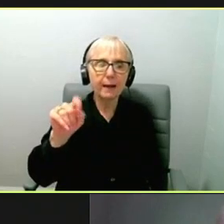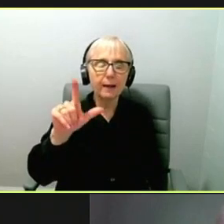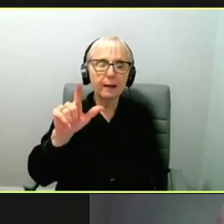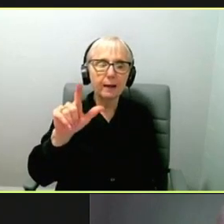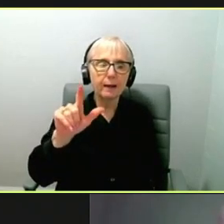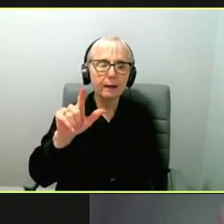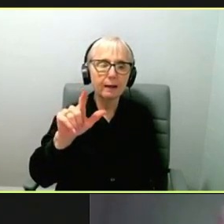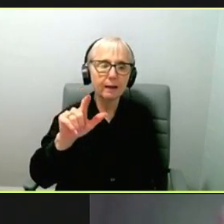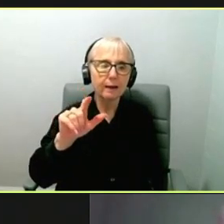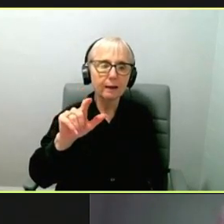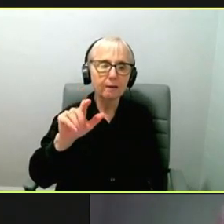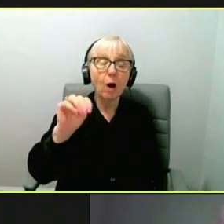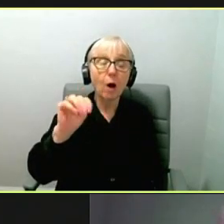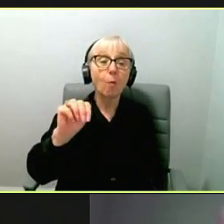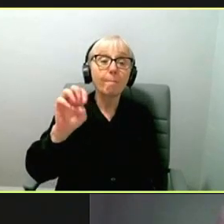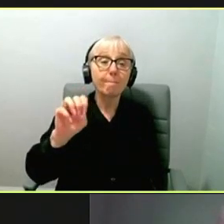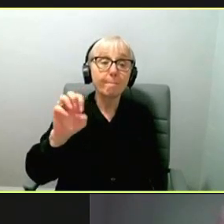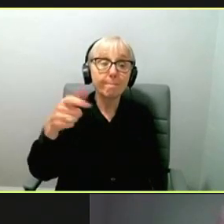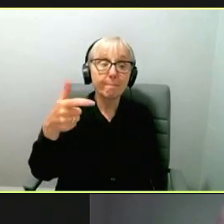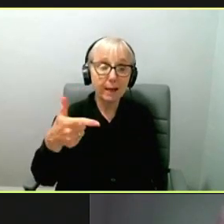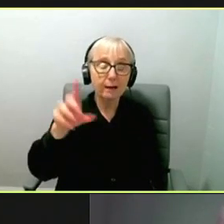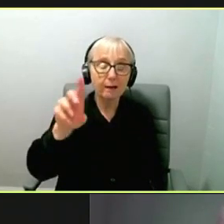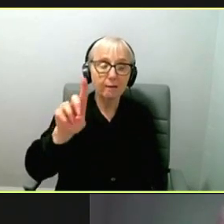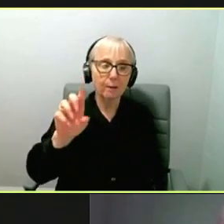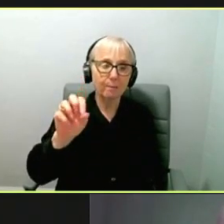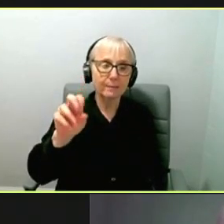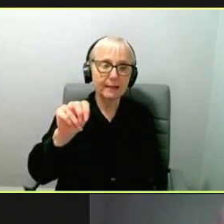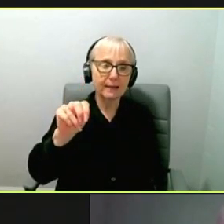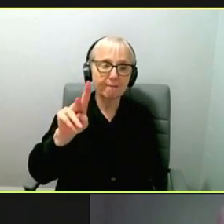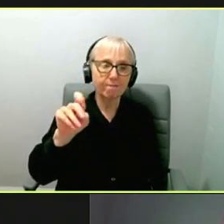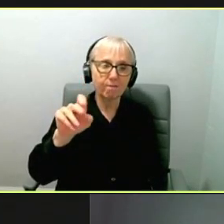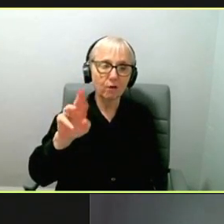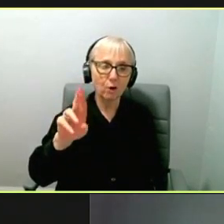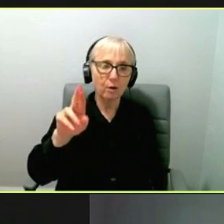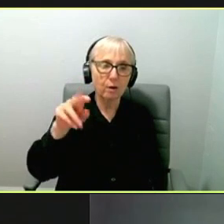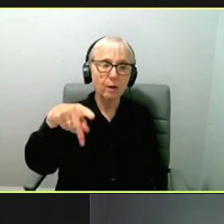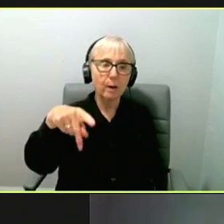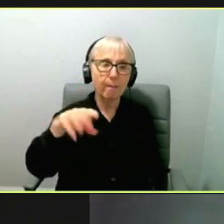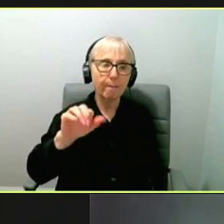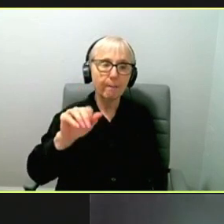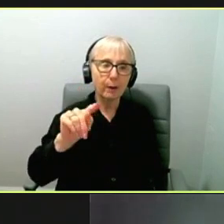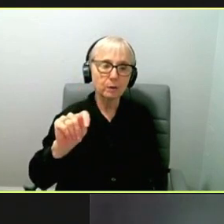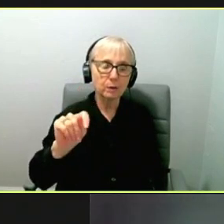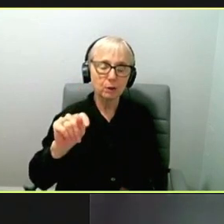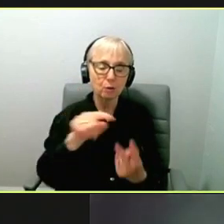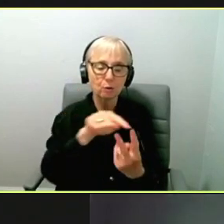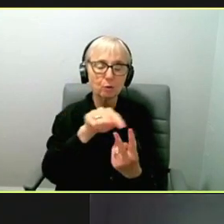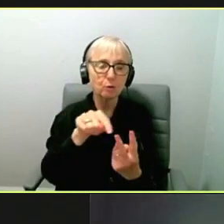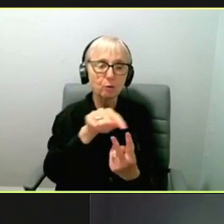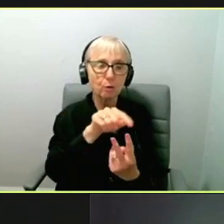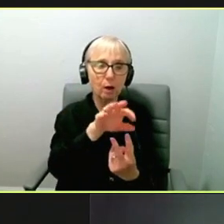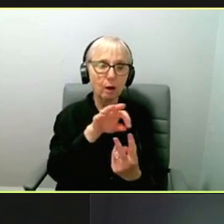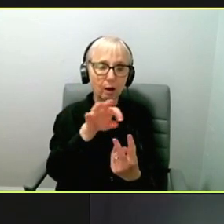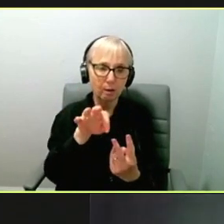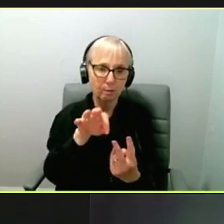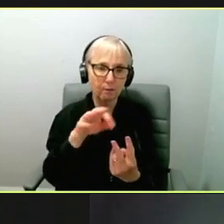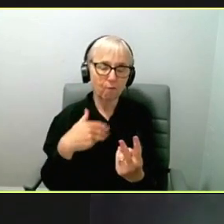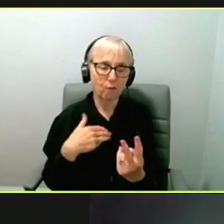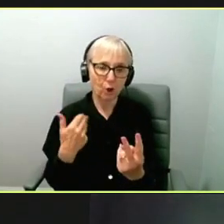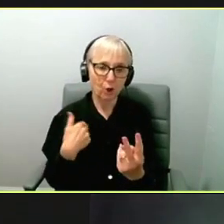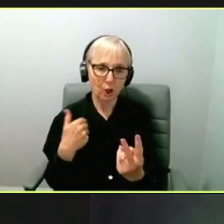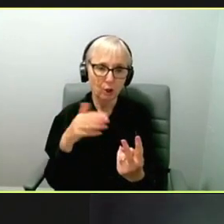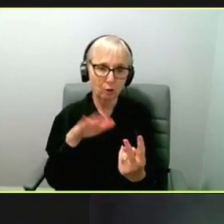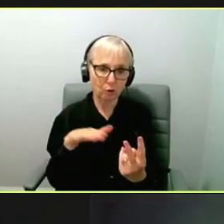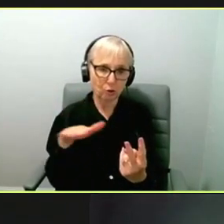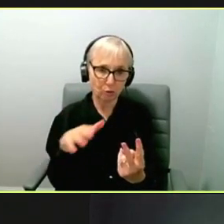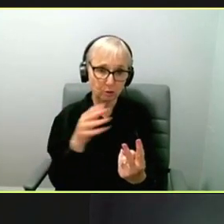Hello, this is Meg from the Denver Post. So with two options for younger kids,